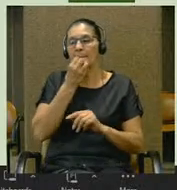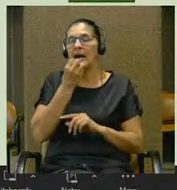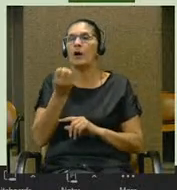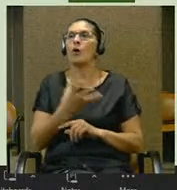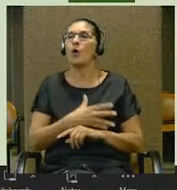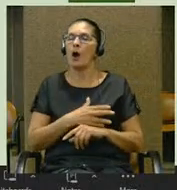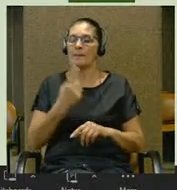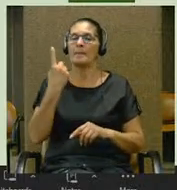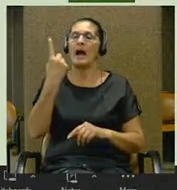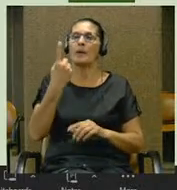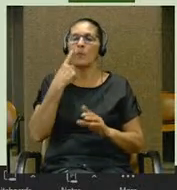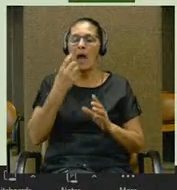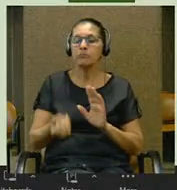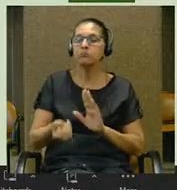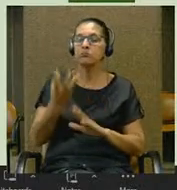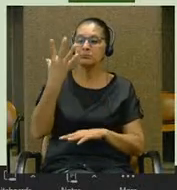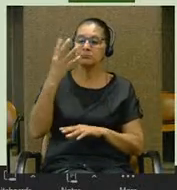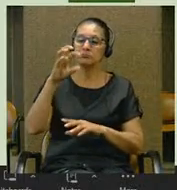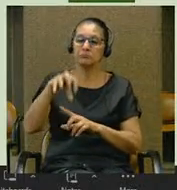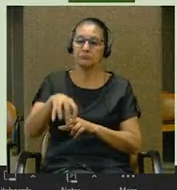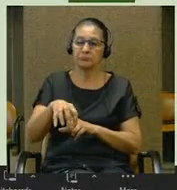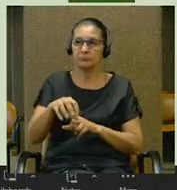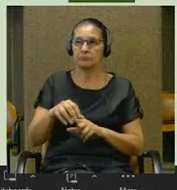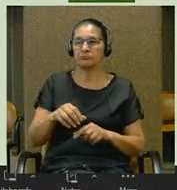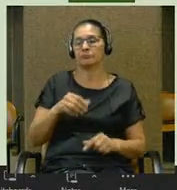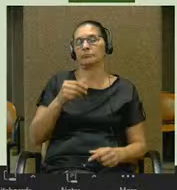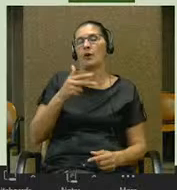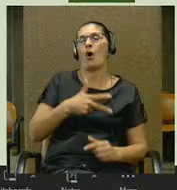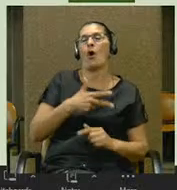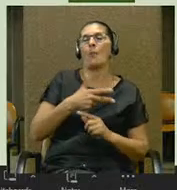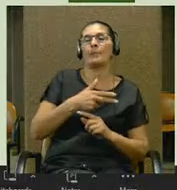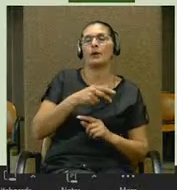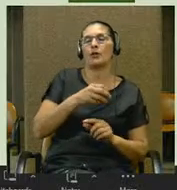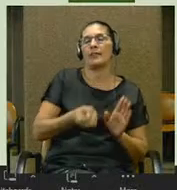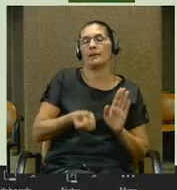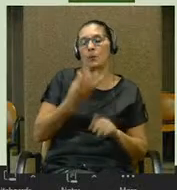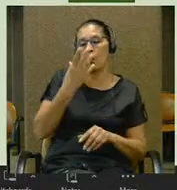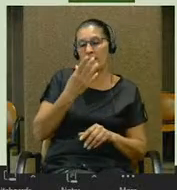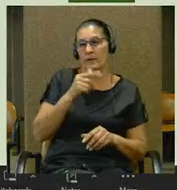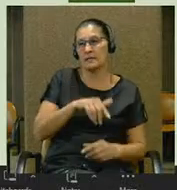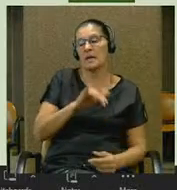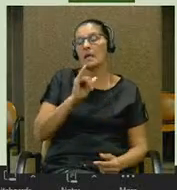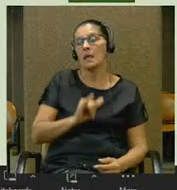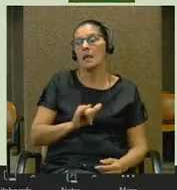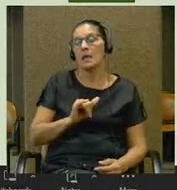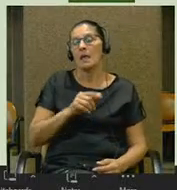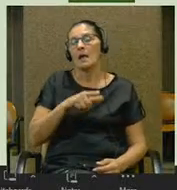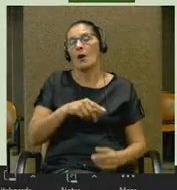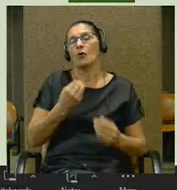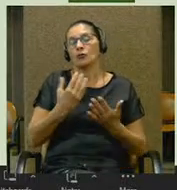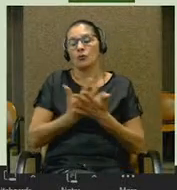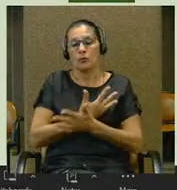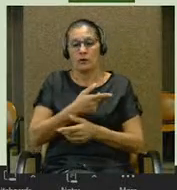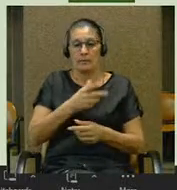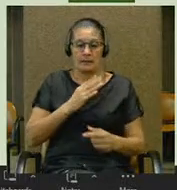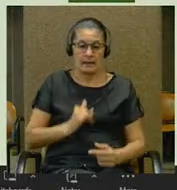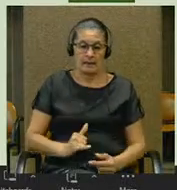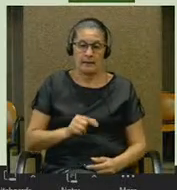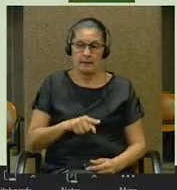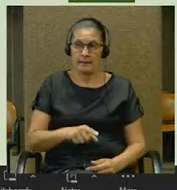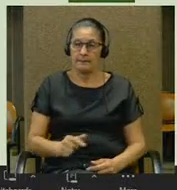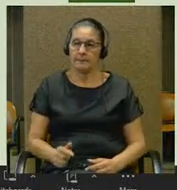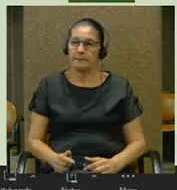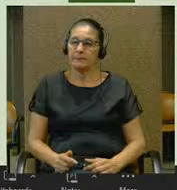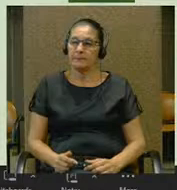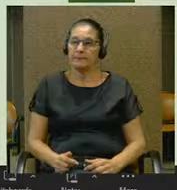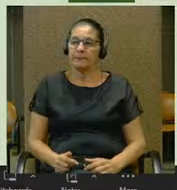this if we see the emergence of synthetic opioids and the impact